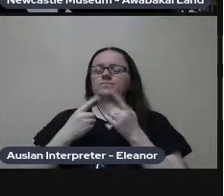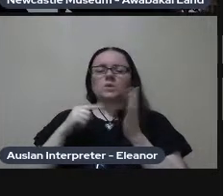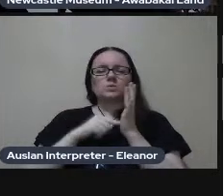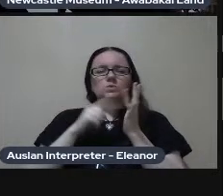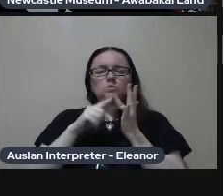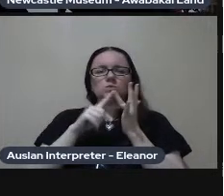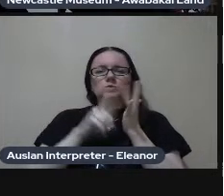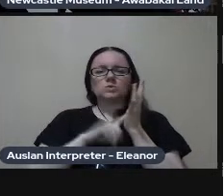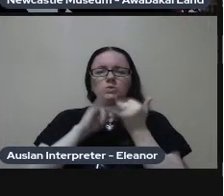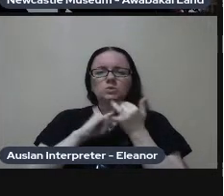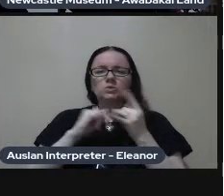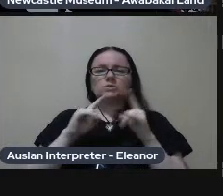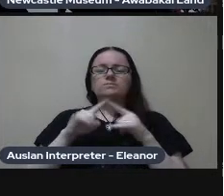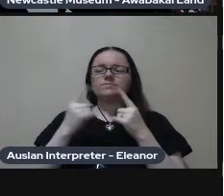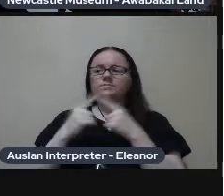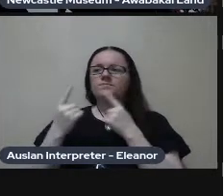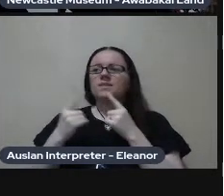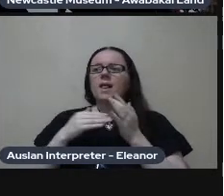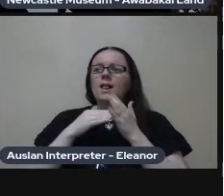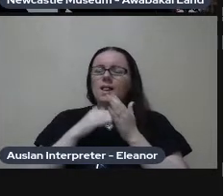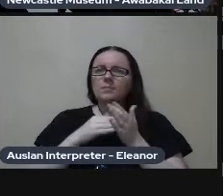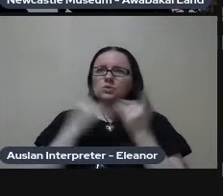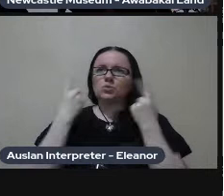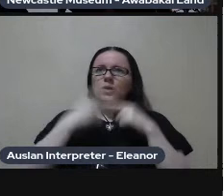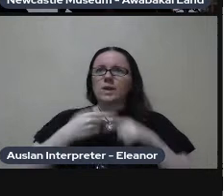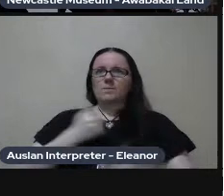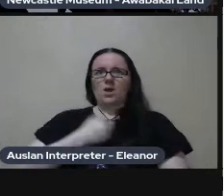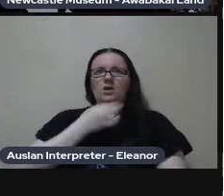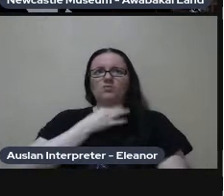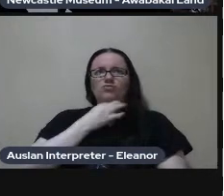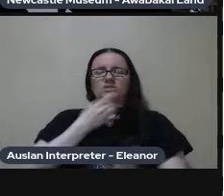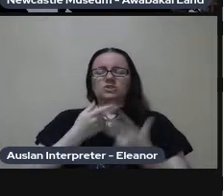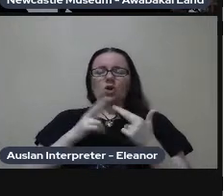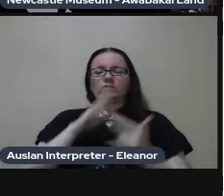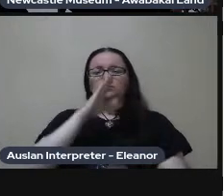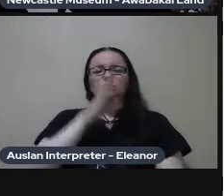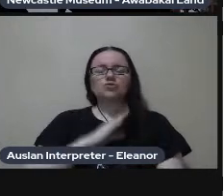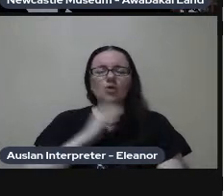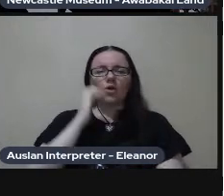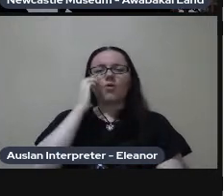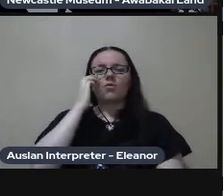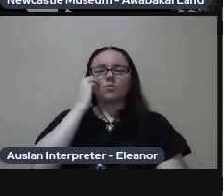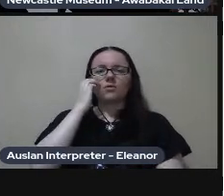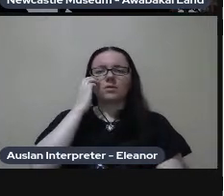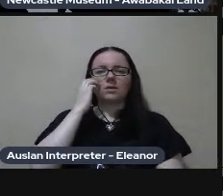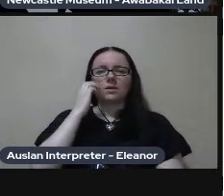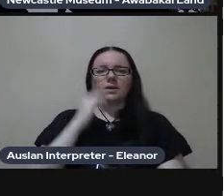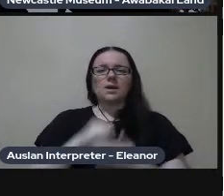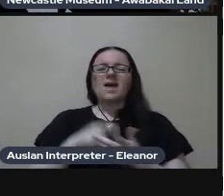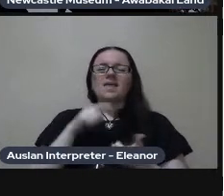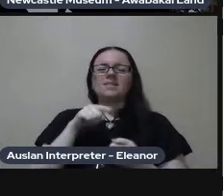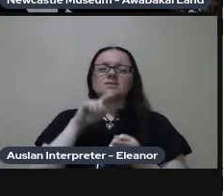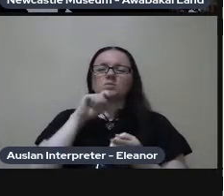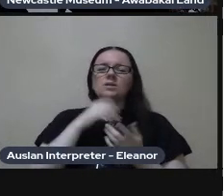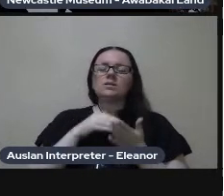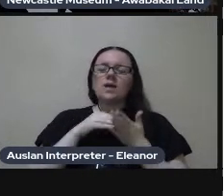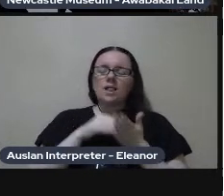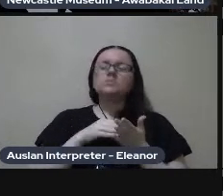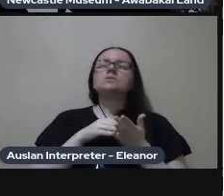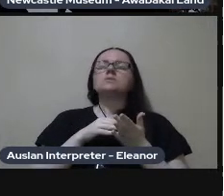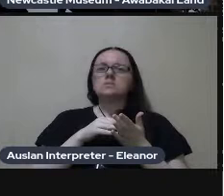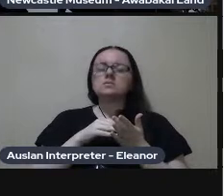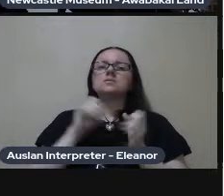look up different risk factors, assess your own risk of stroke if you'd like to, and read about how stroke risk factors can be managed.